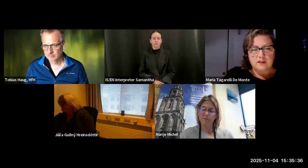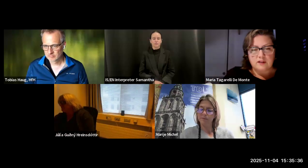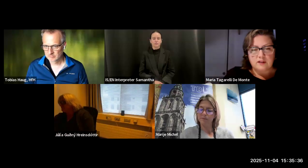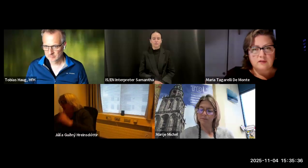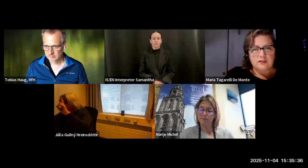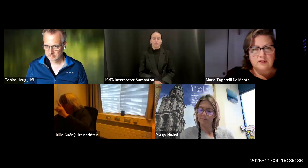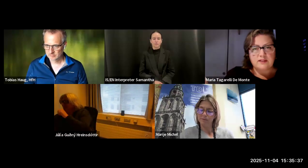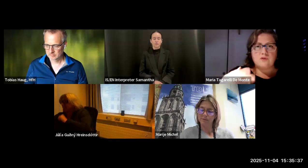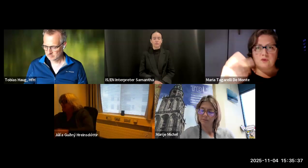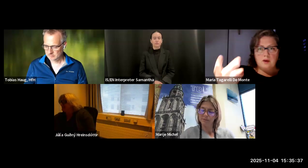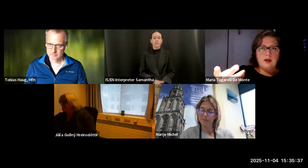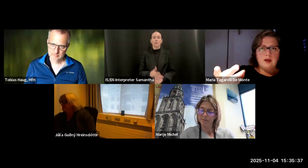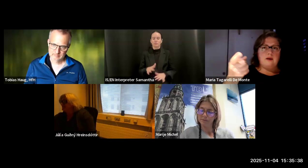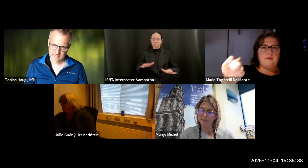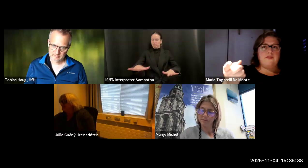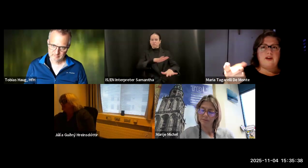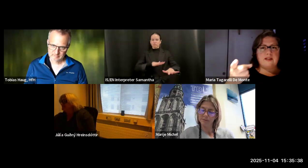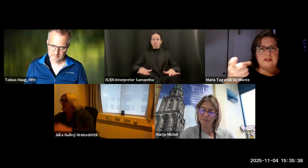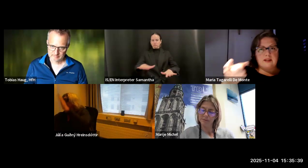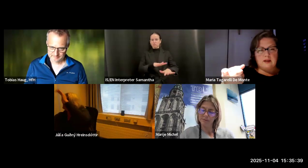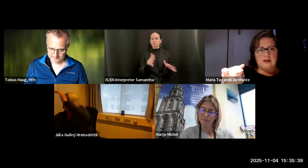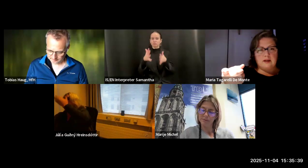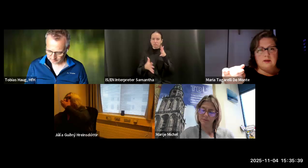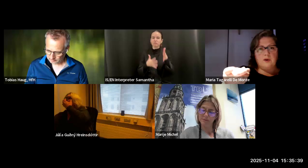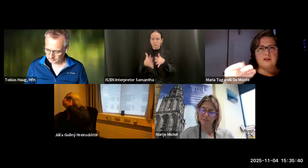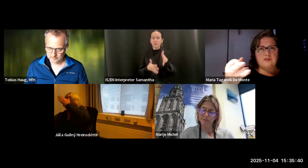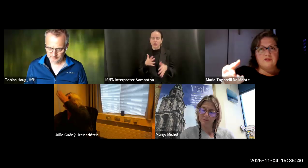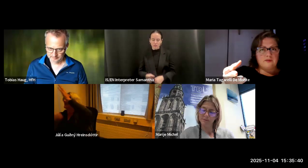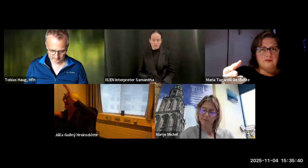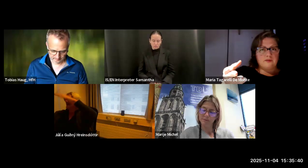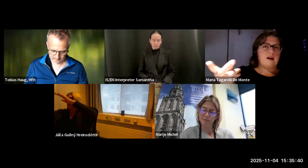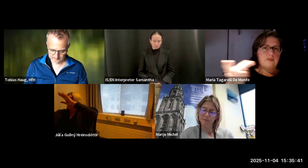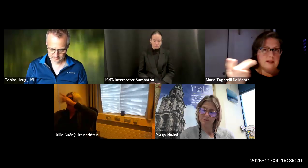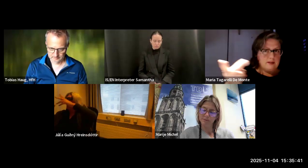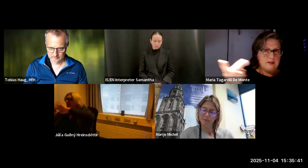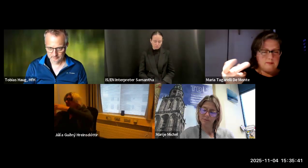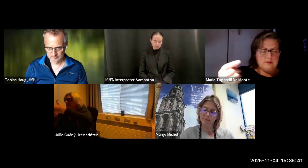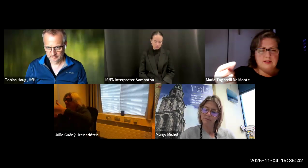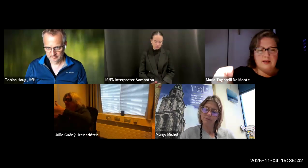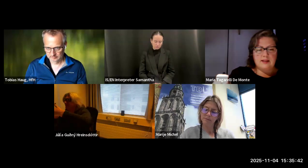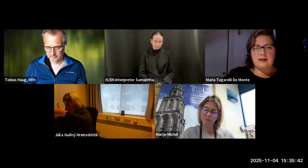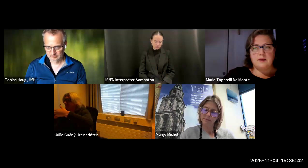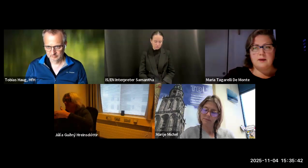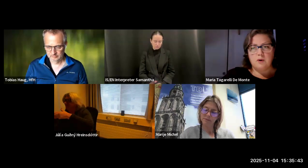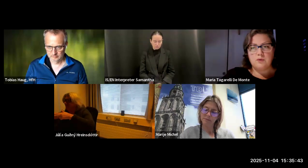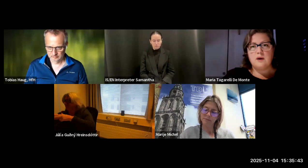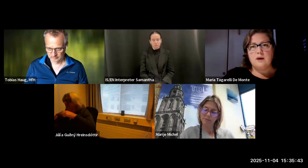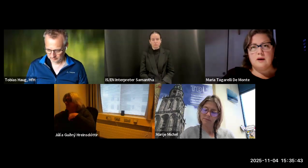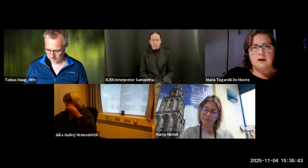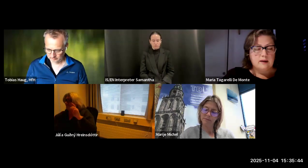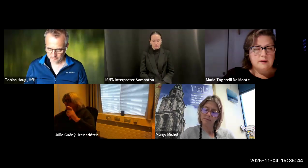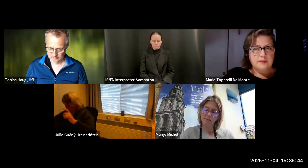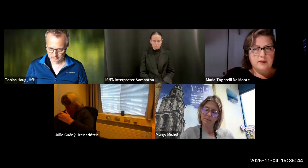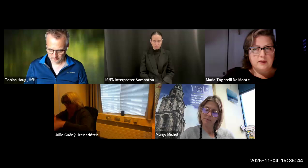in front of the signer. So the fact that they point in front of themselves and say that they are